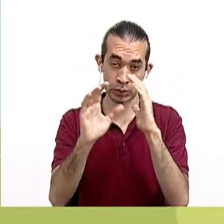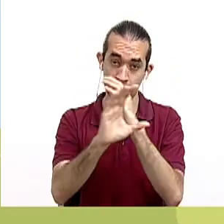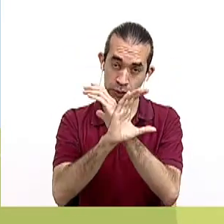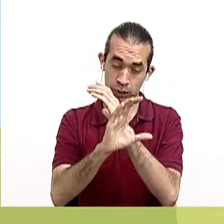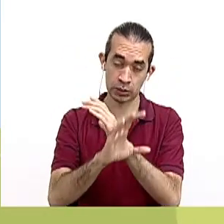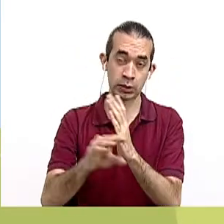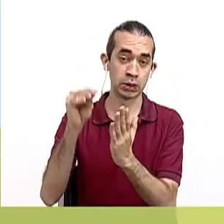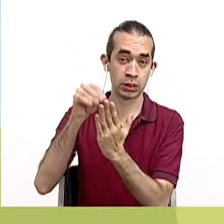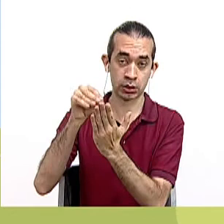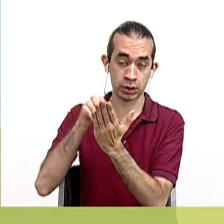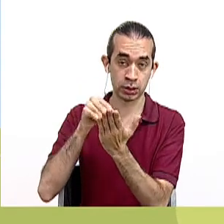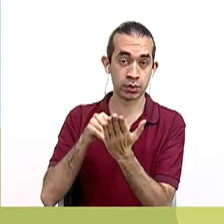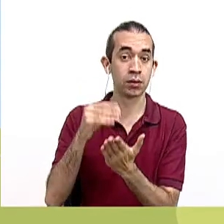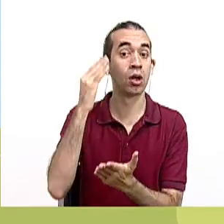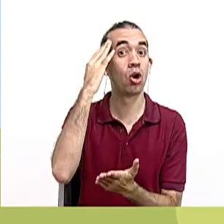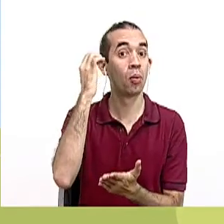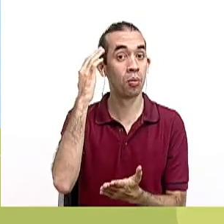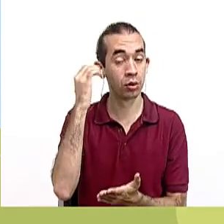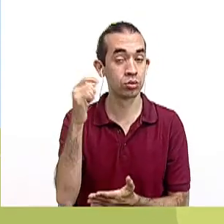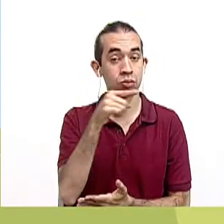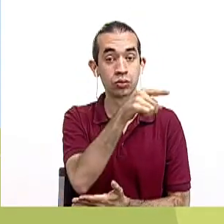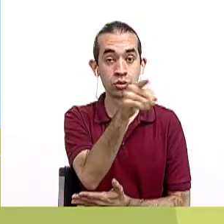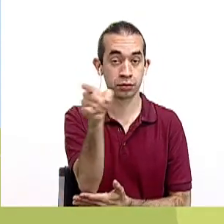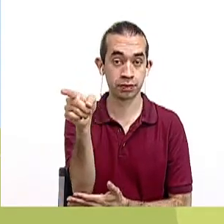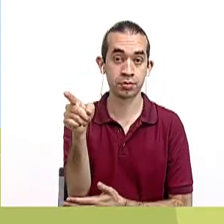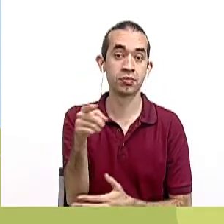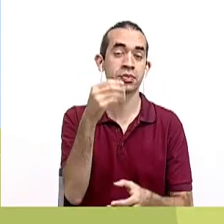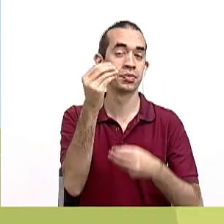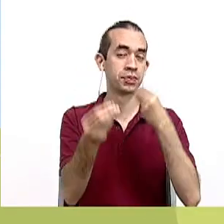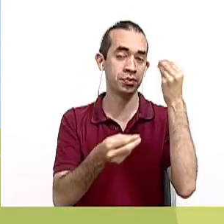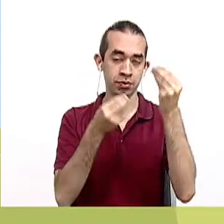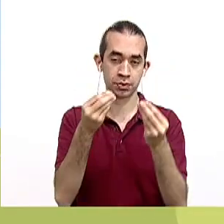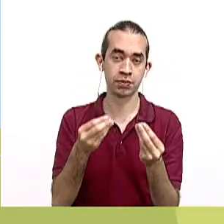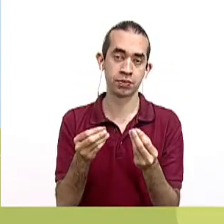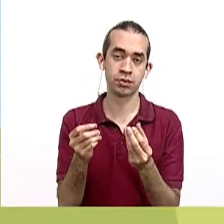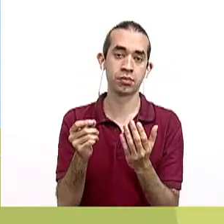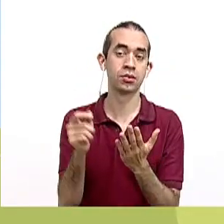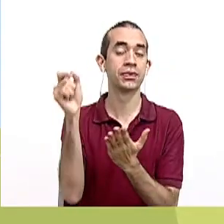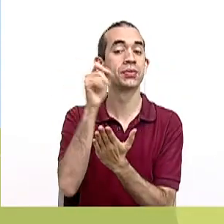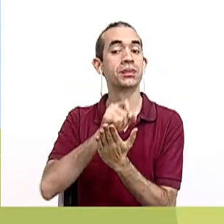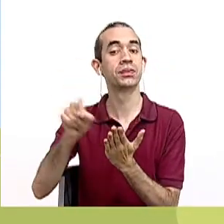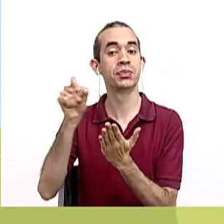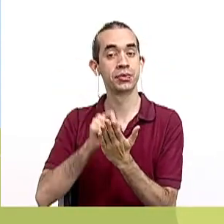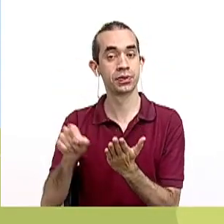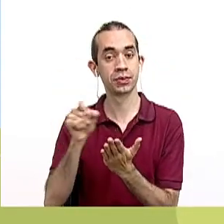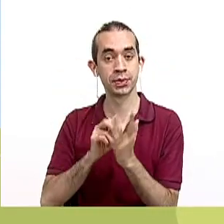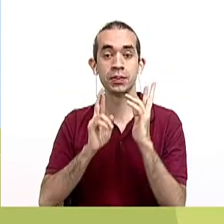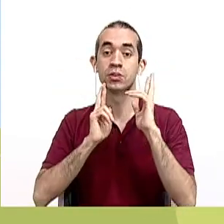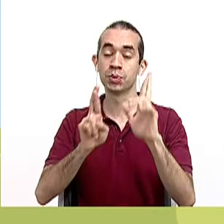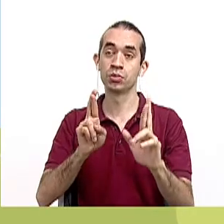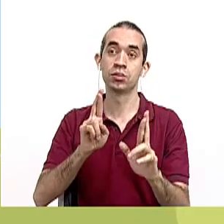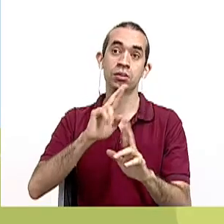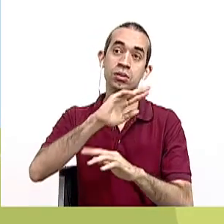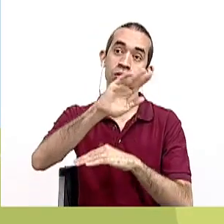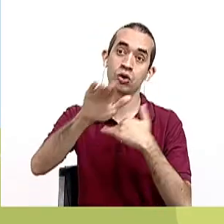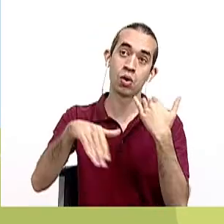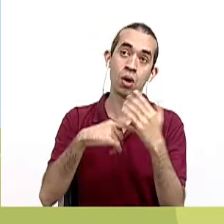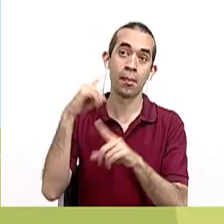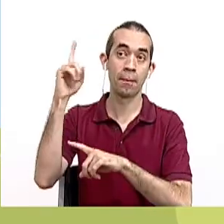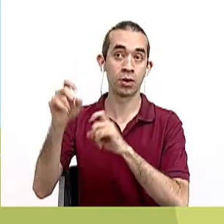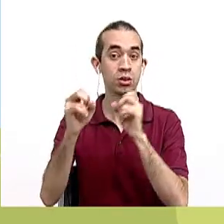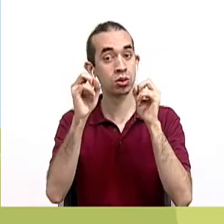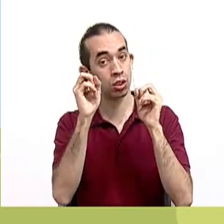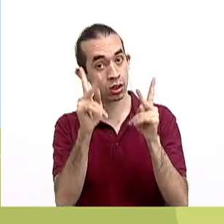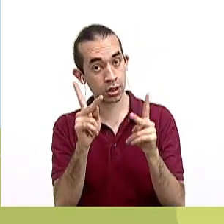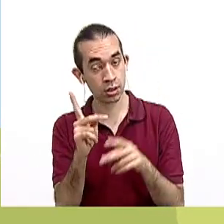notes, because you are going to write the answers for all these questions. Okay,